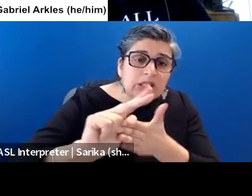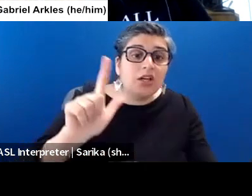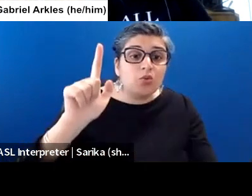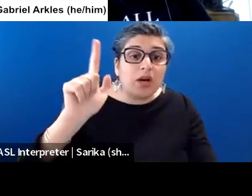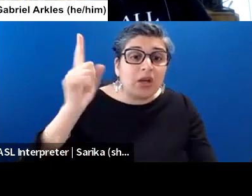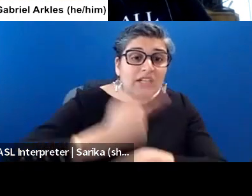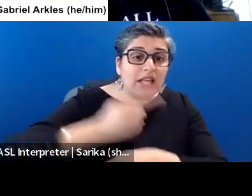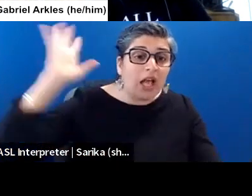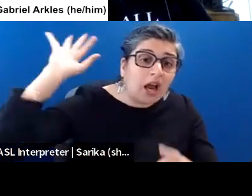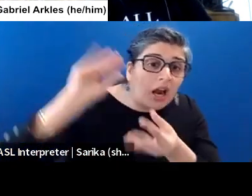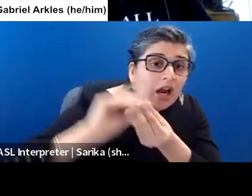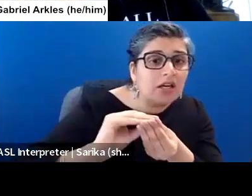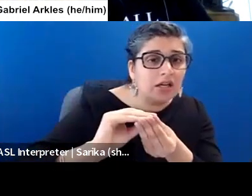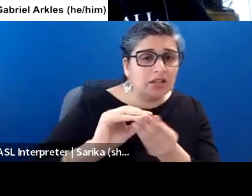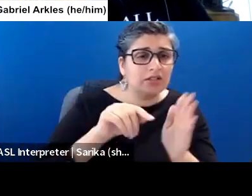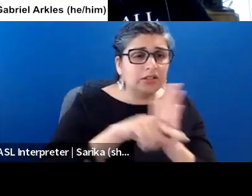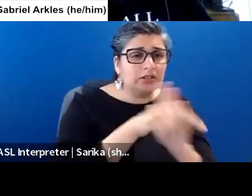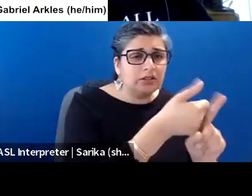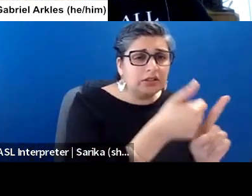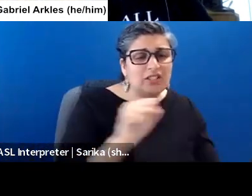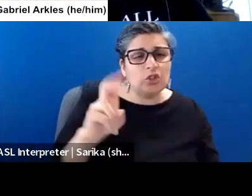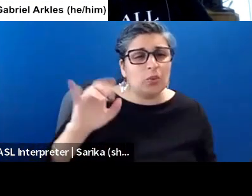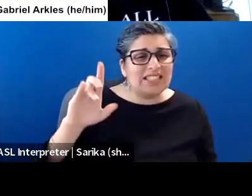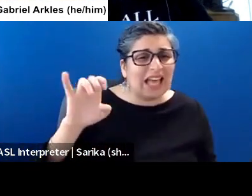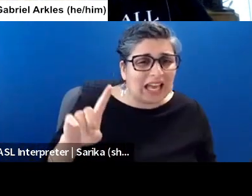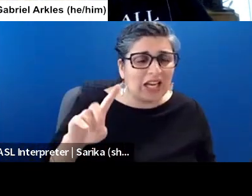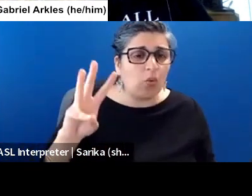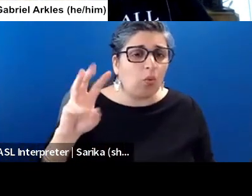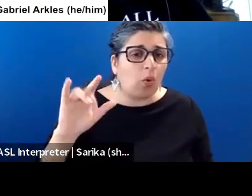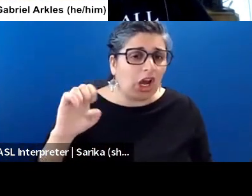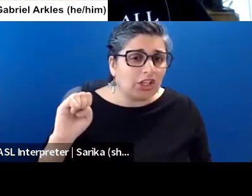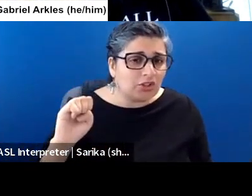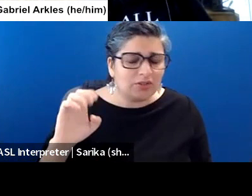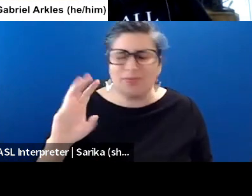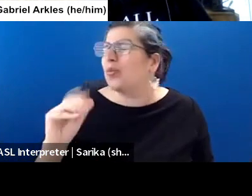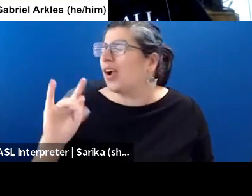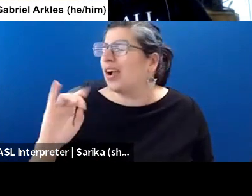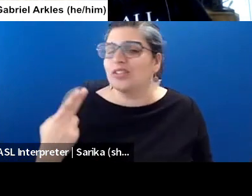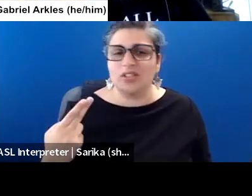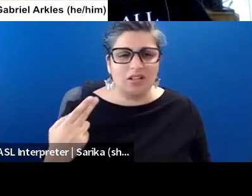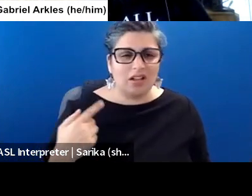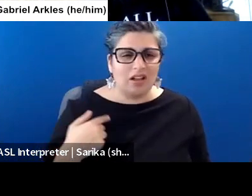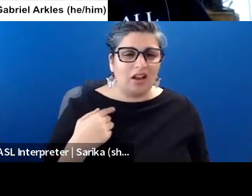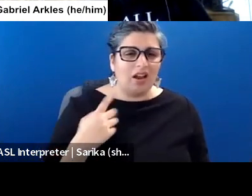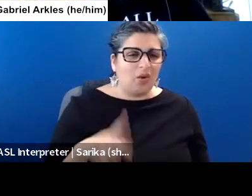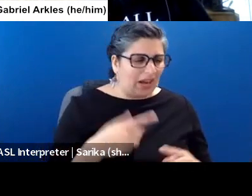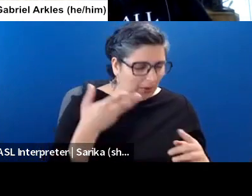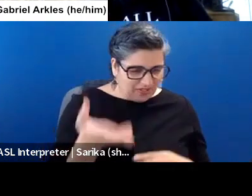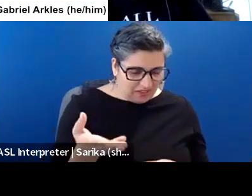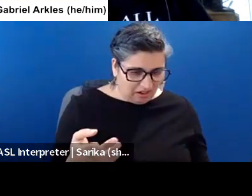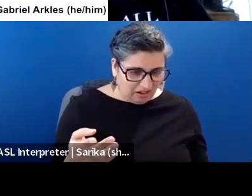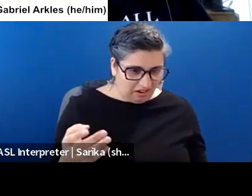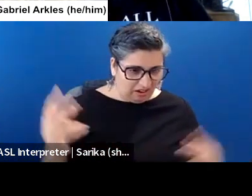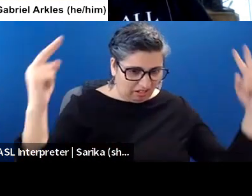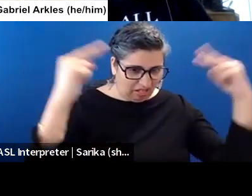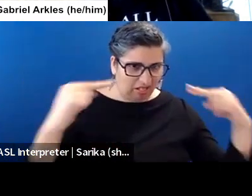days, on suicide watch. And while I was there, I thought, who is speaking for me? You're in a silo.